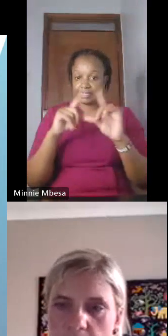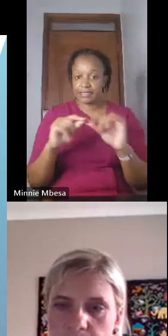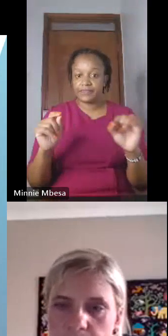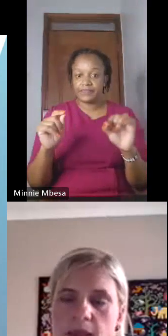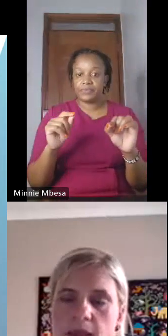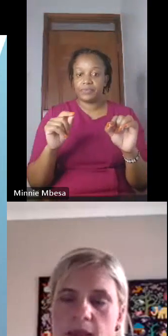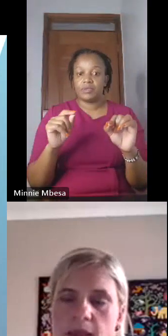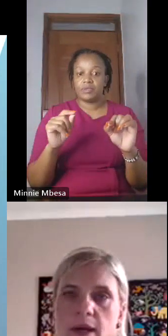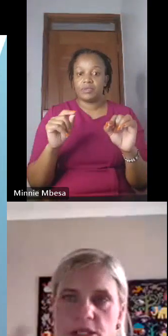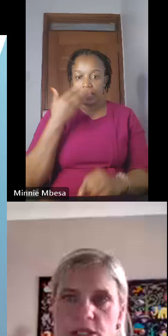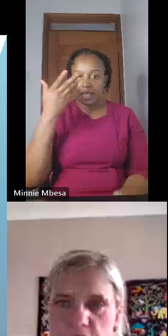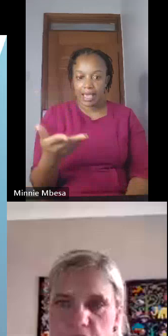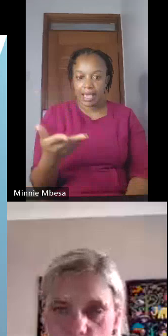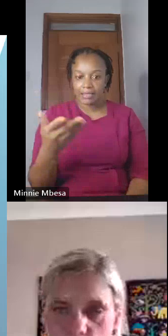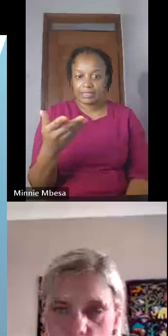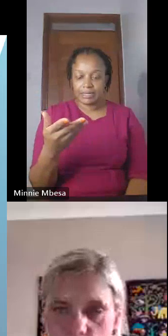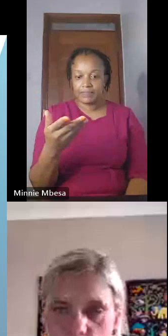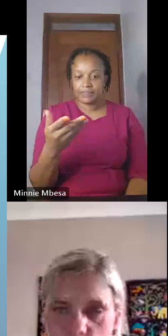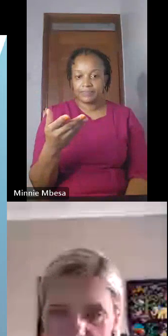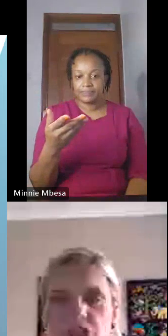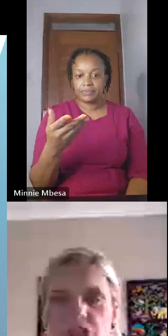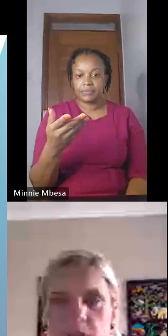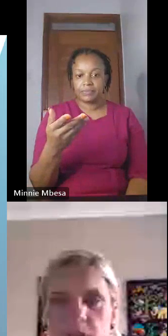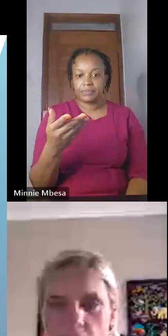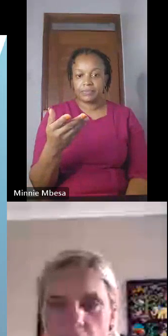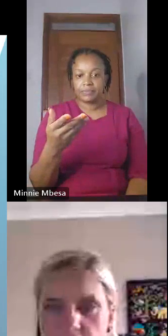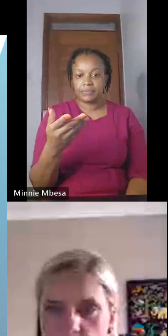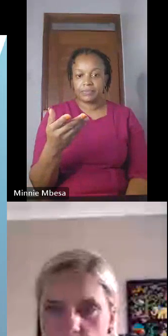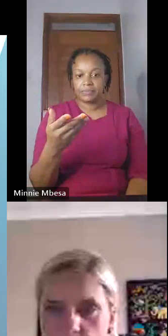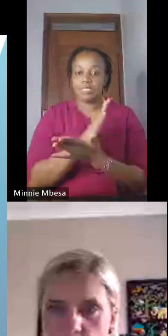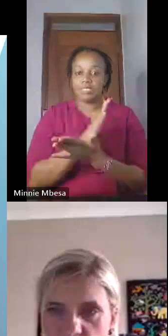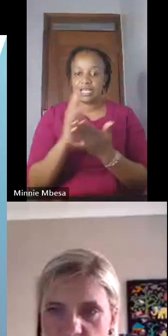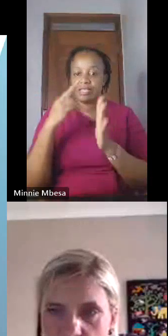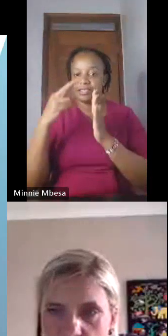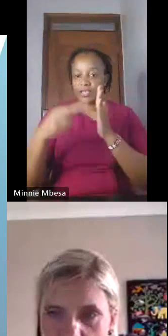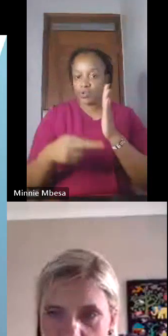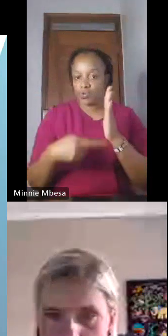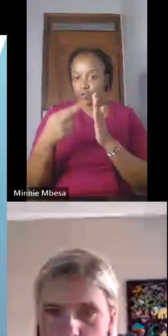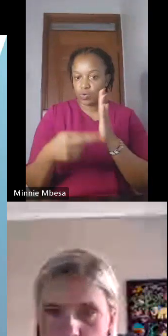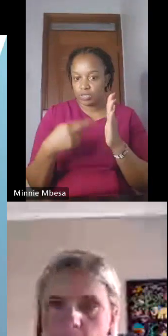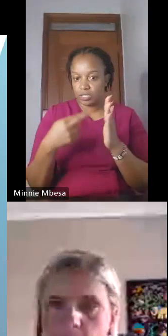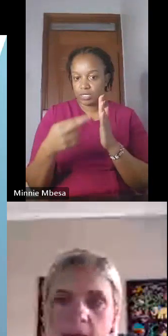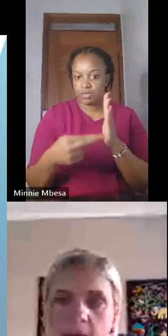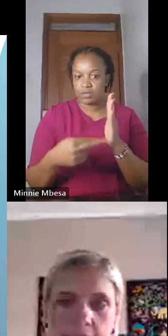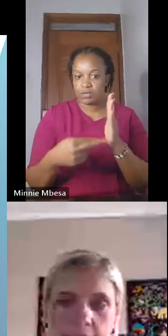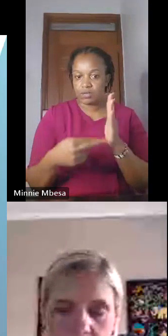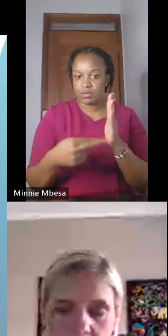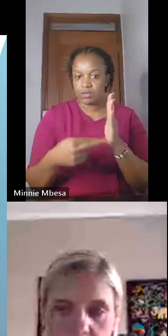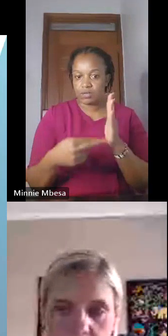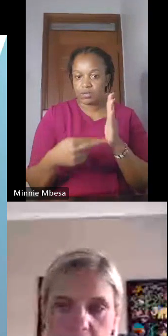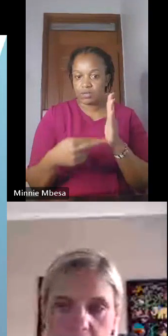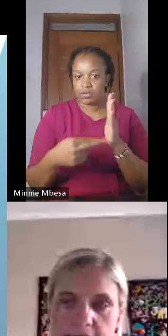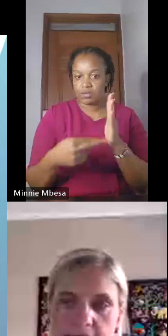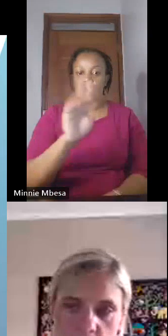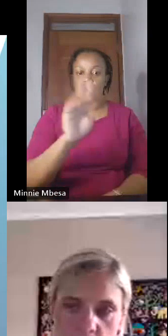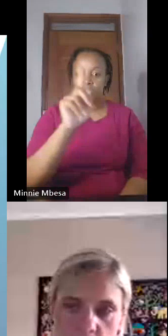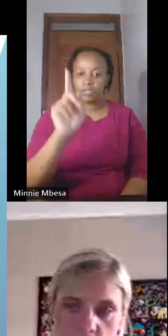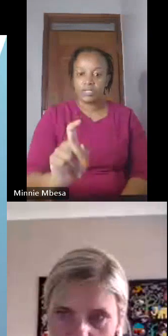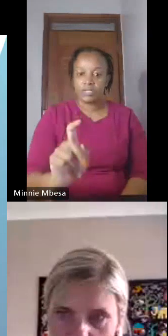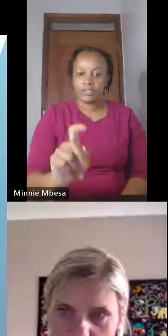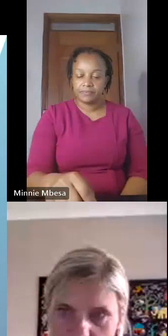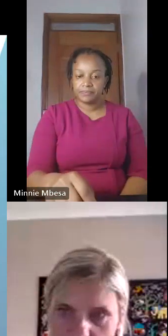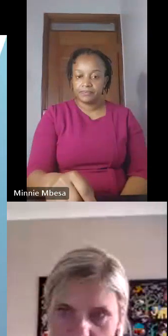respond. When we share the recording of this session, we will answer those questions as well. Kahindi, can I